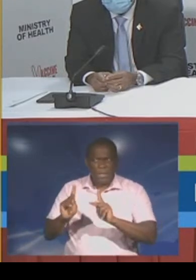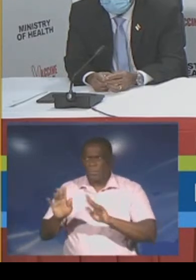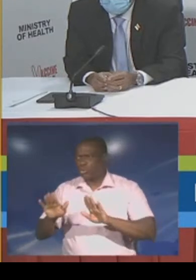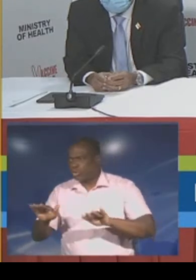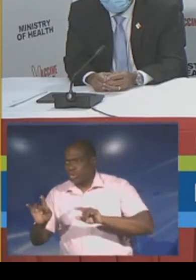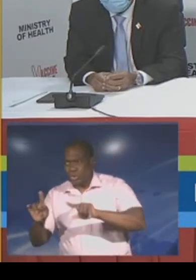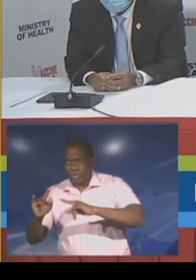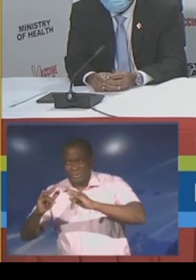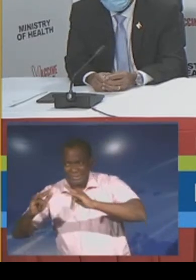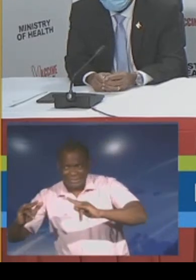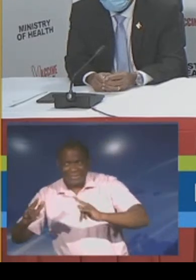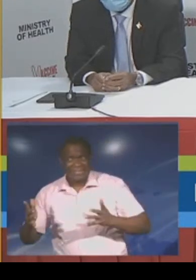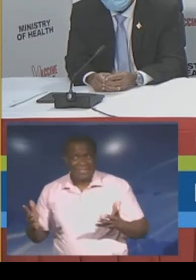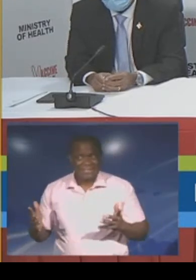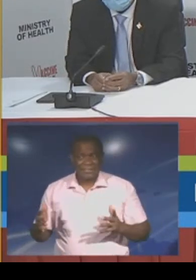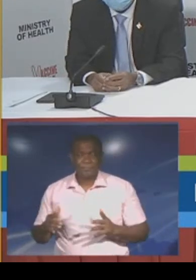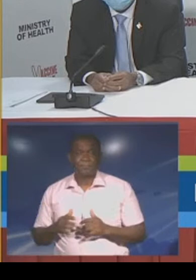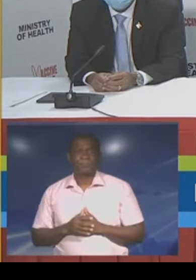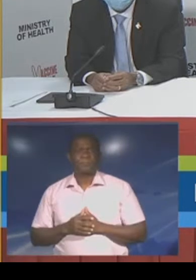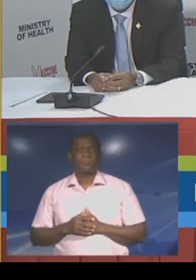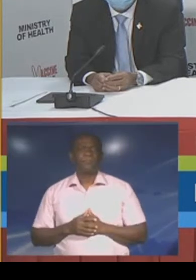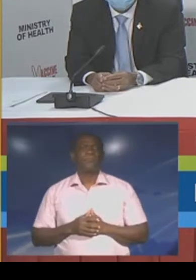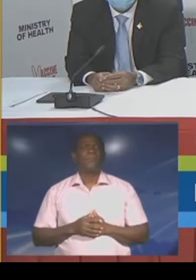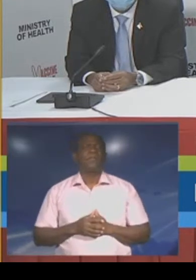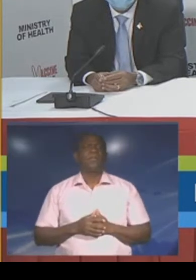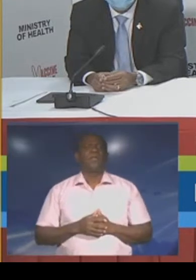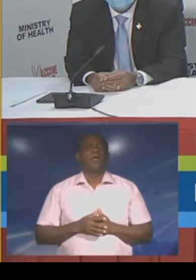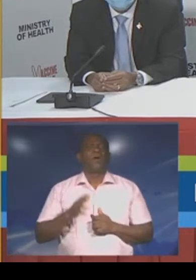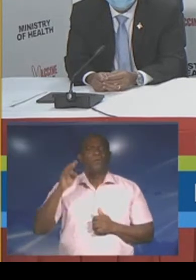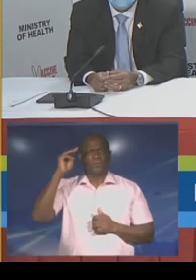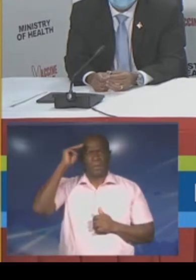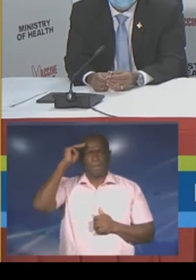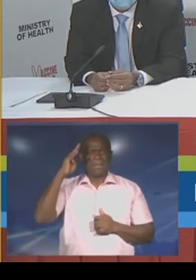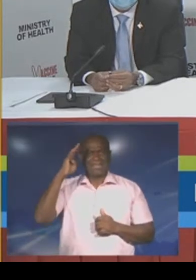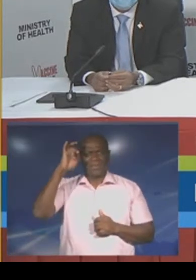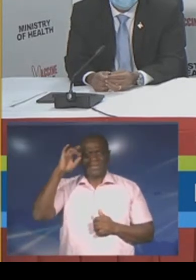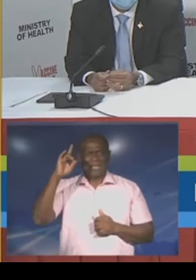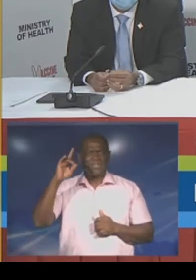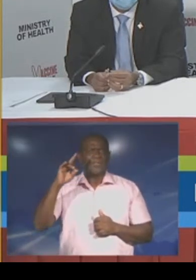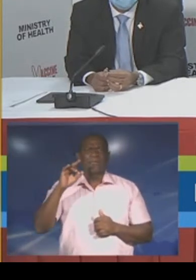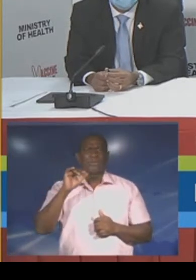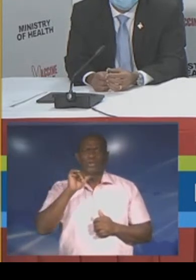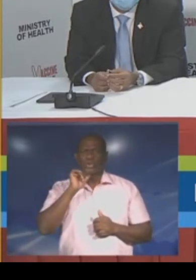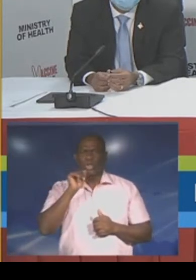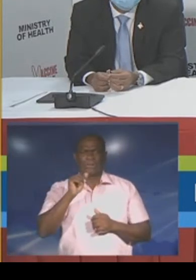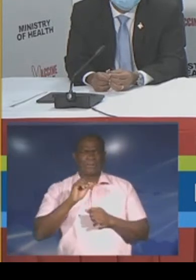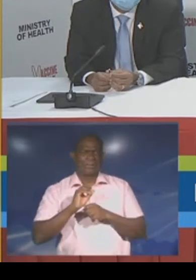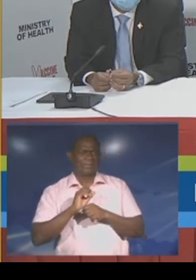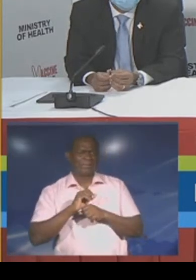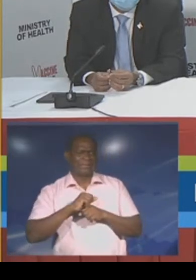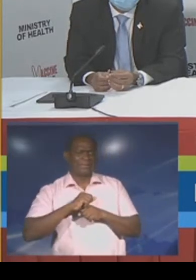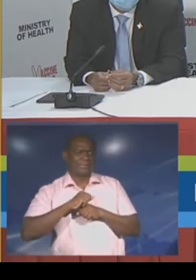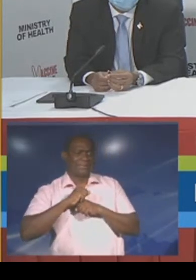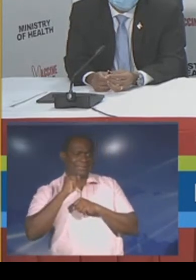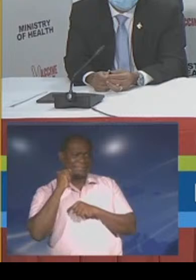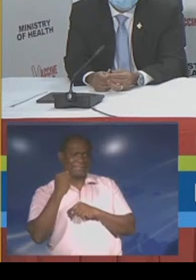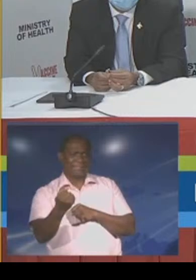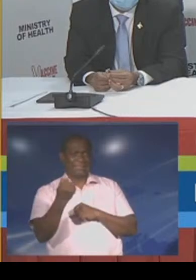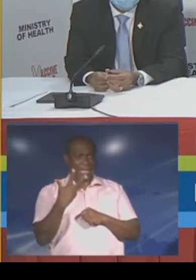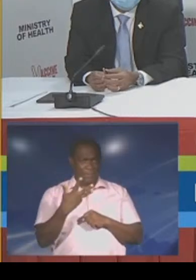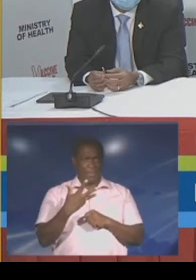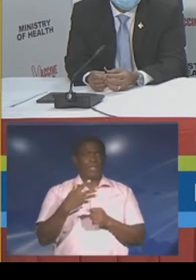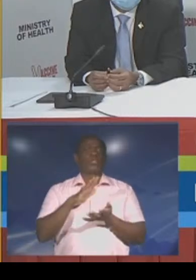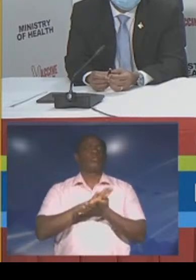you. So Minister Dolly didn't send me the school figures, but she did answer a question in Parliament yesterday